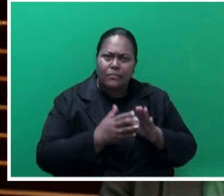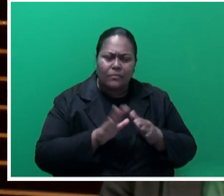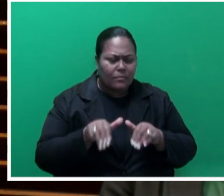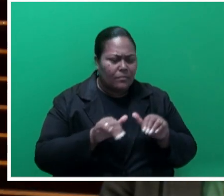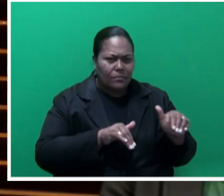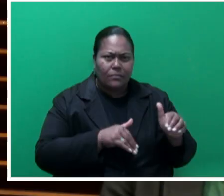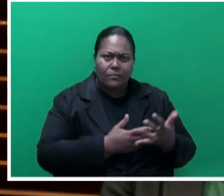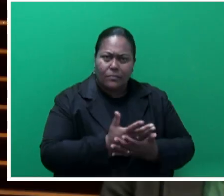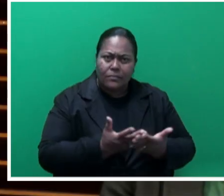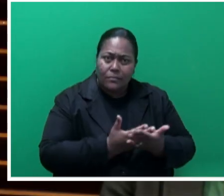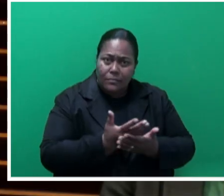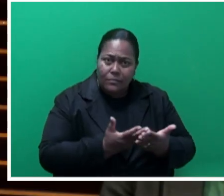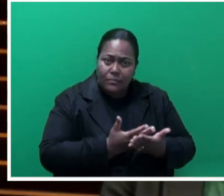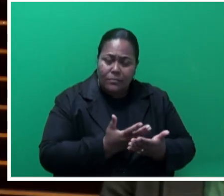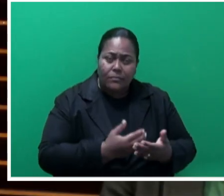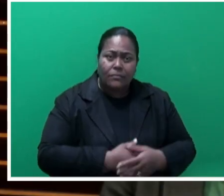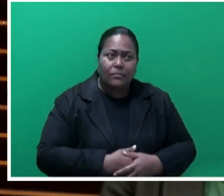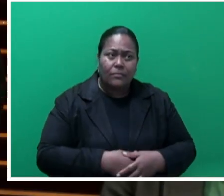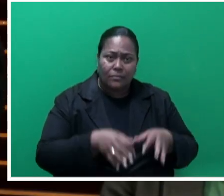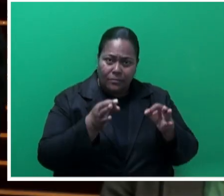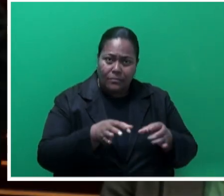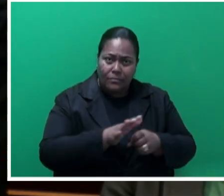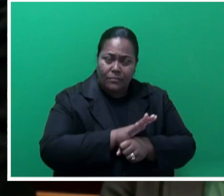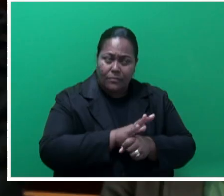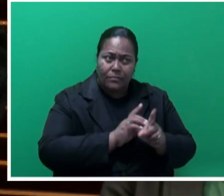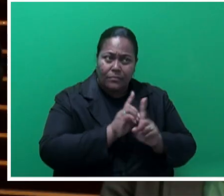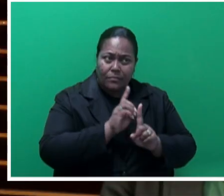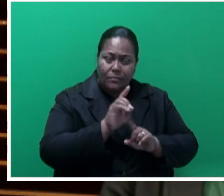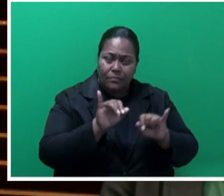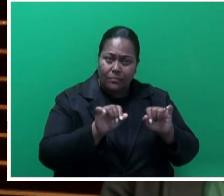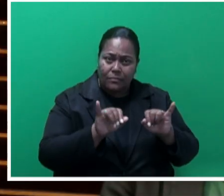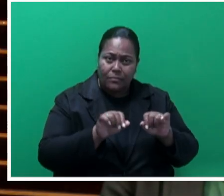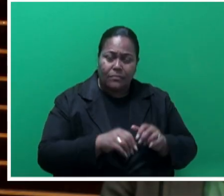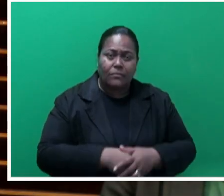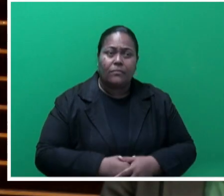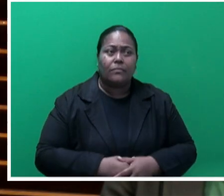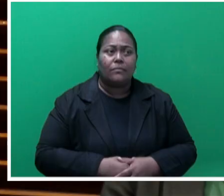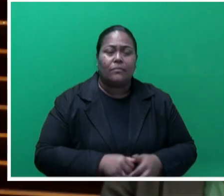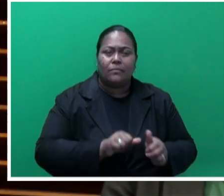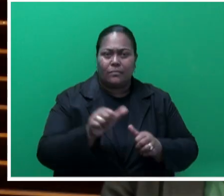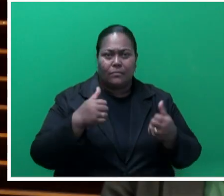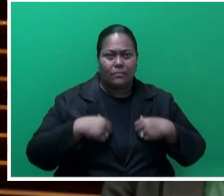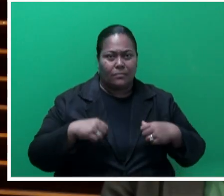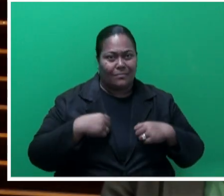discussion and decision-making on development issues in their respective settlements.